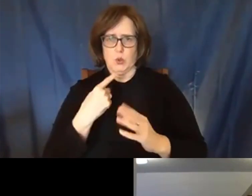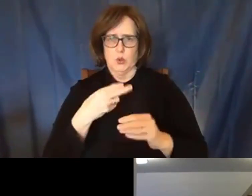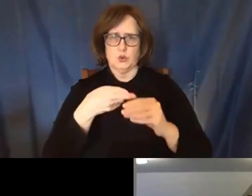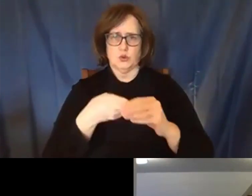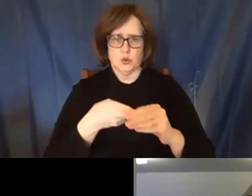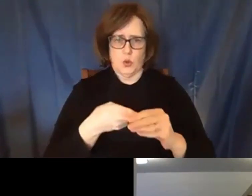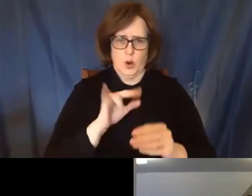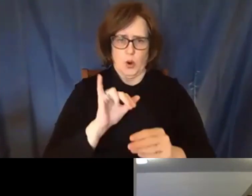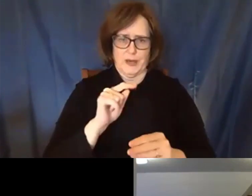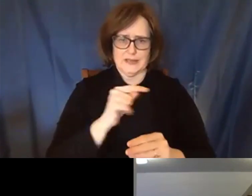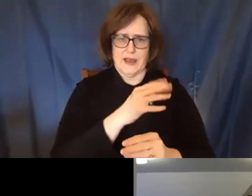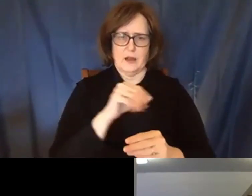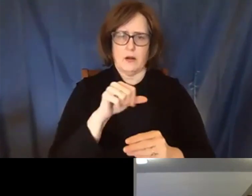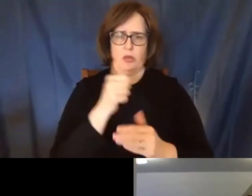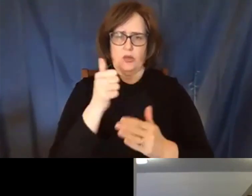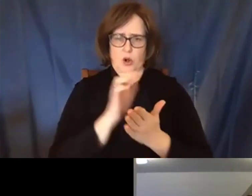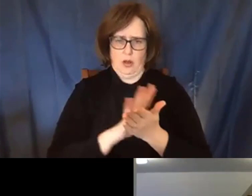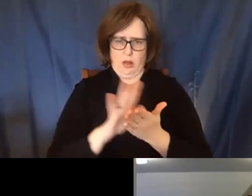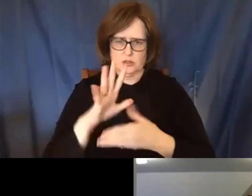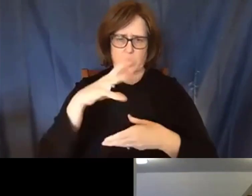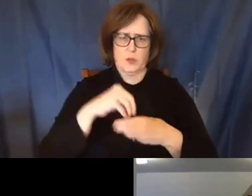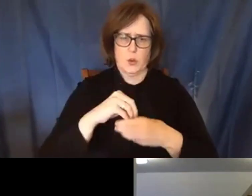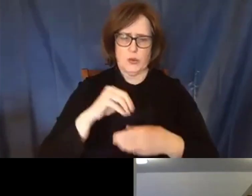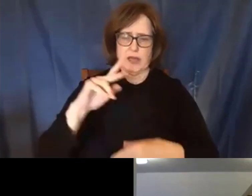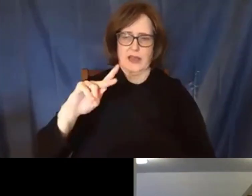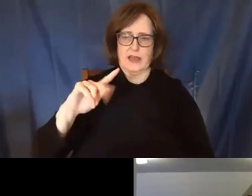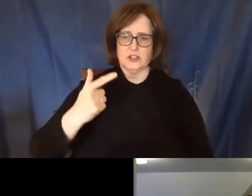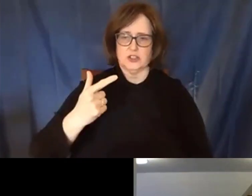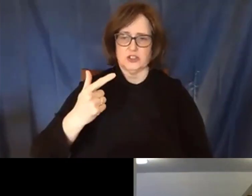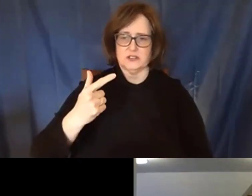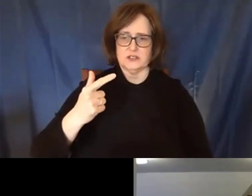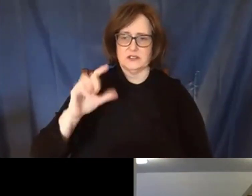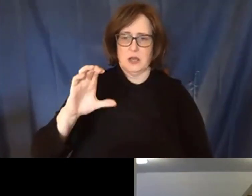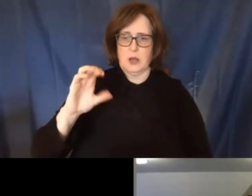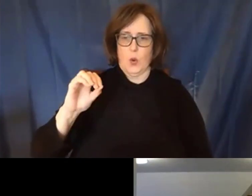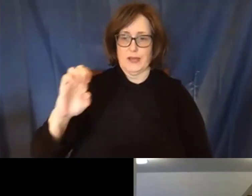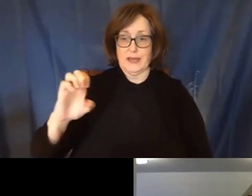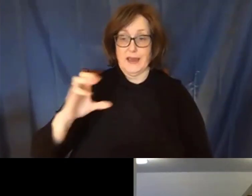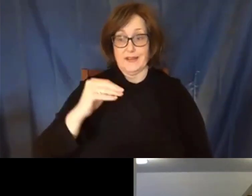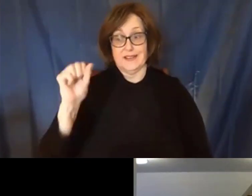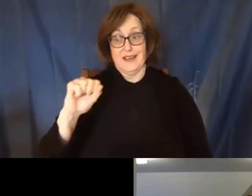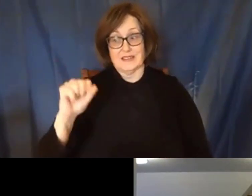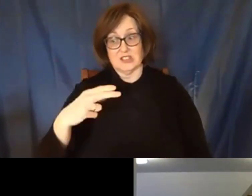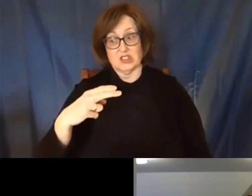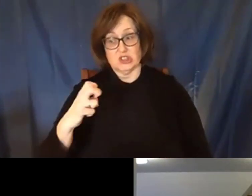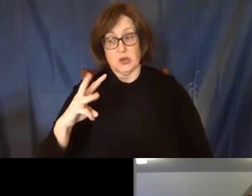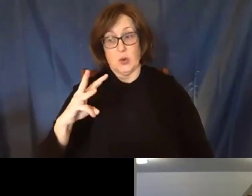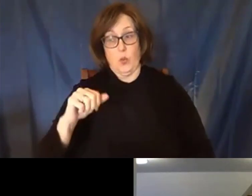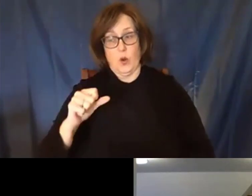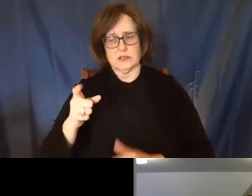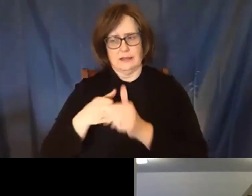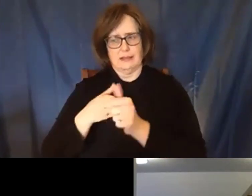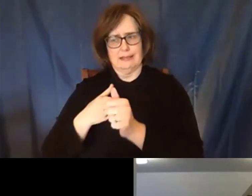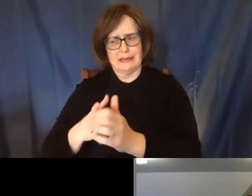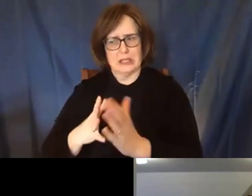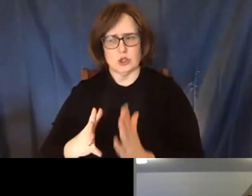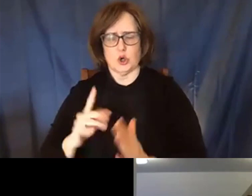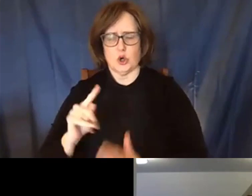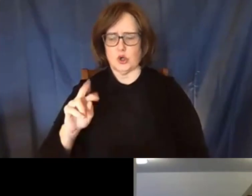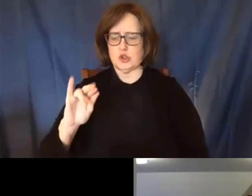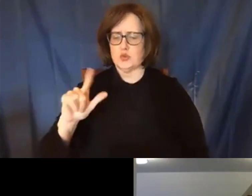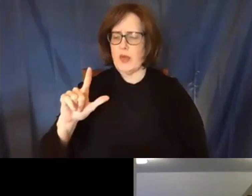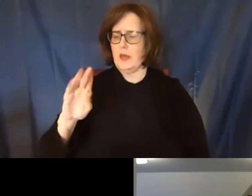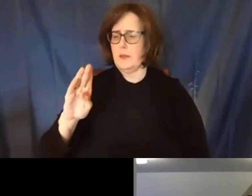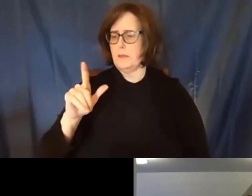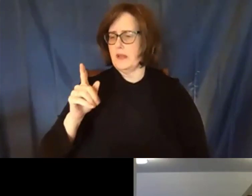colleges, including Kate Gleason. And yes, she was a trailblazer. And I know engineering